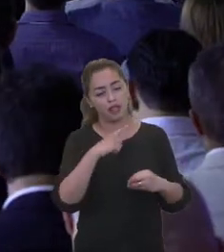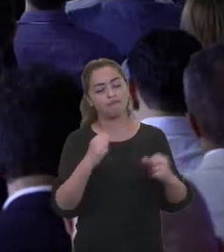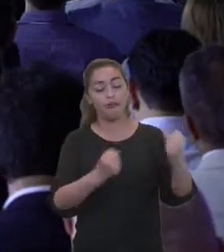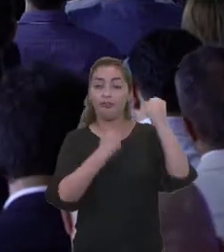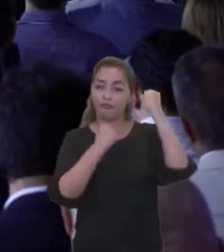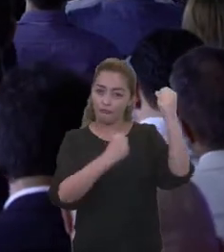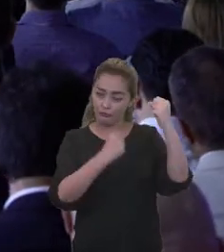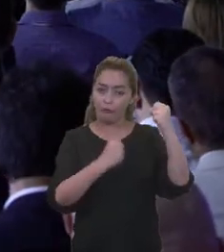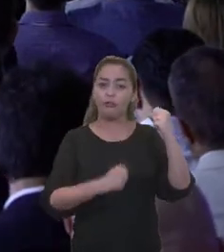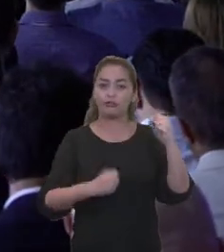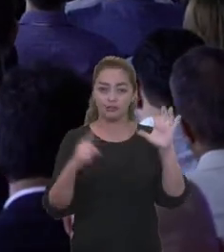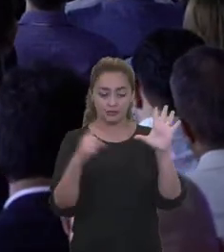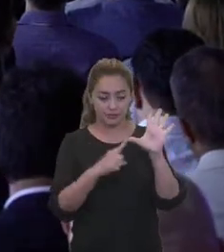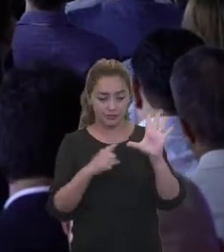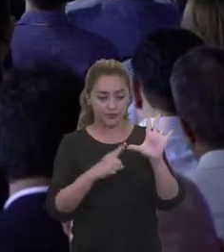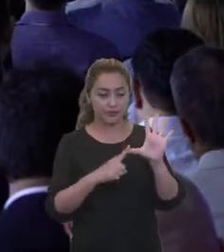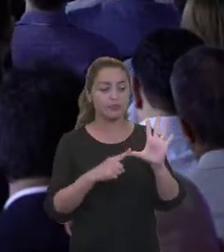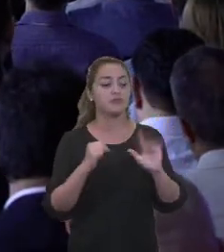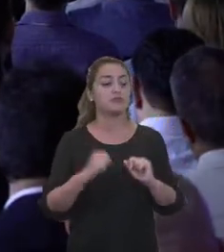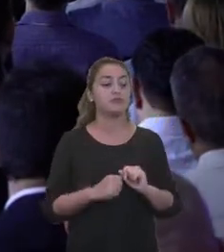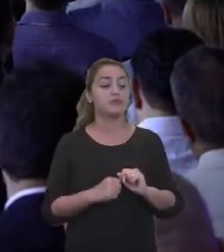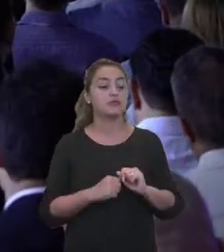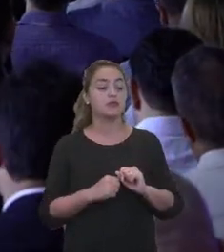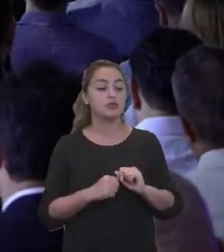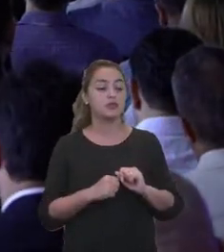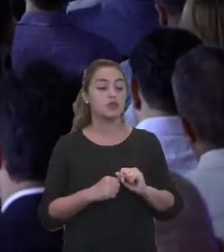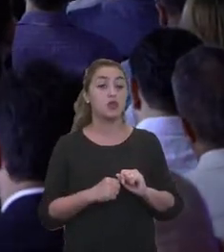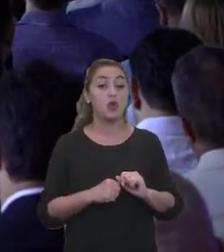on this strength of TIM